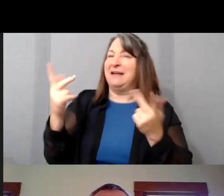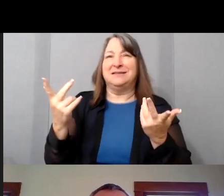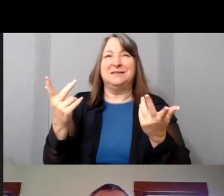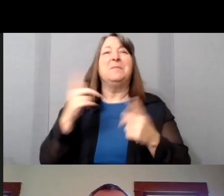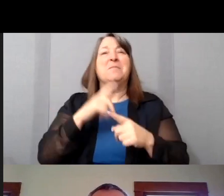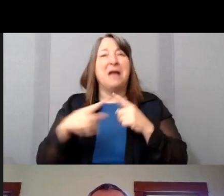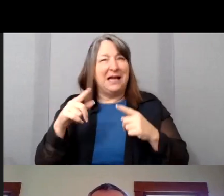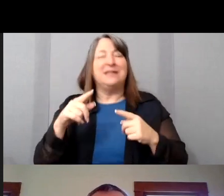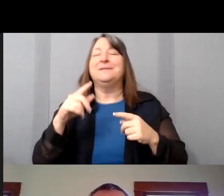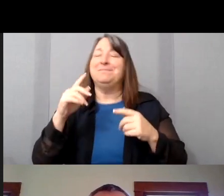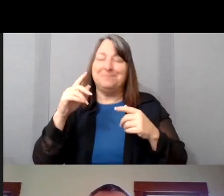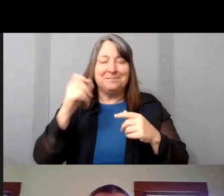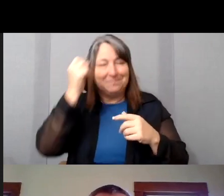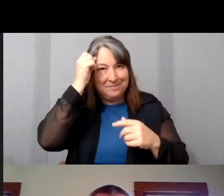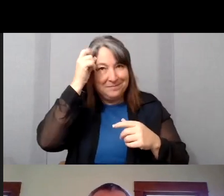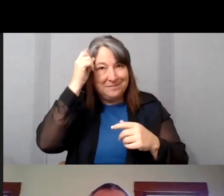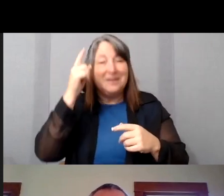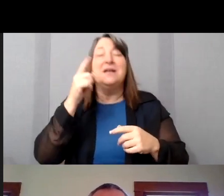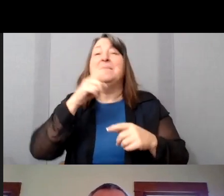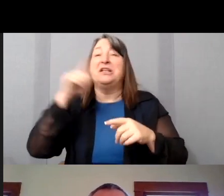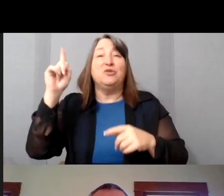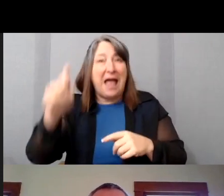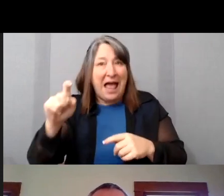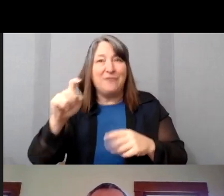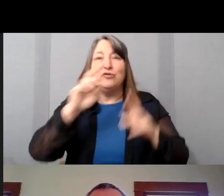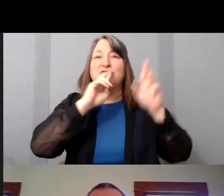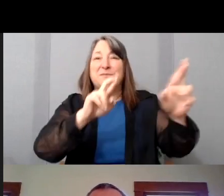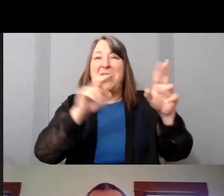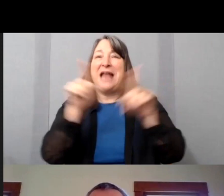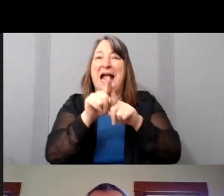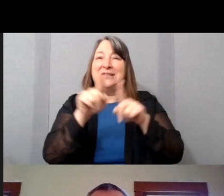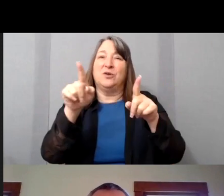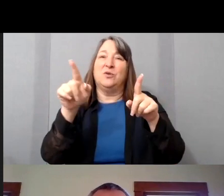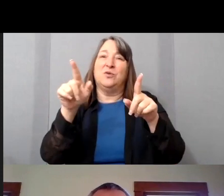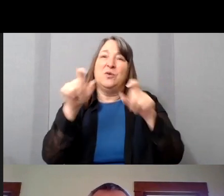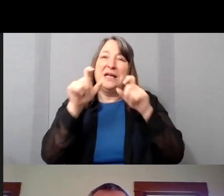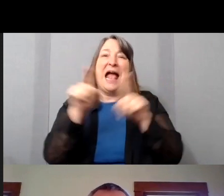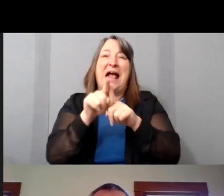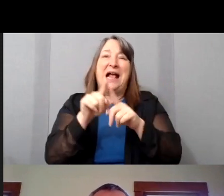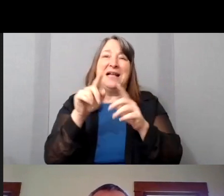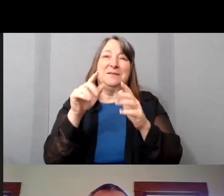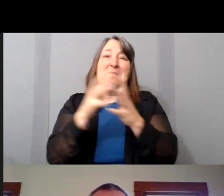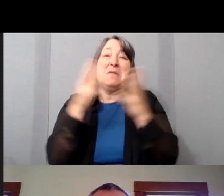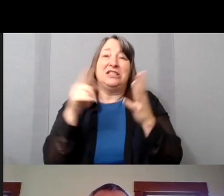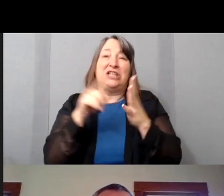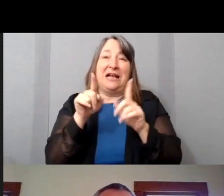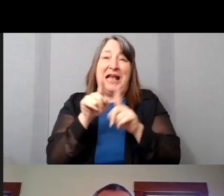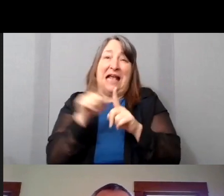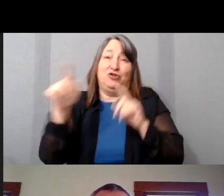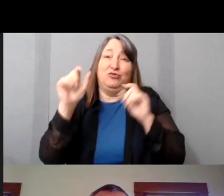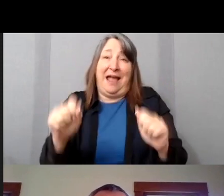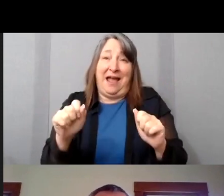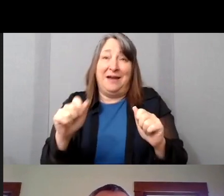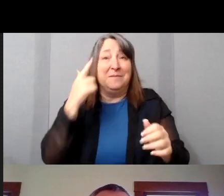message to that young person that they're not important. And a lot of that can really be misconstrued and taken more